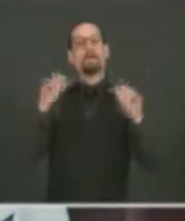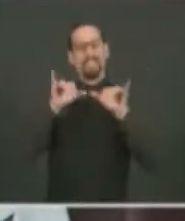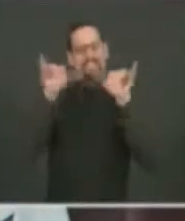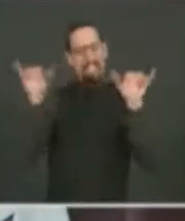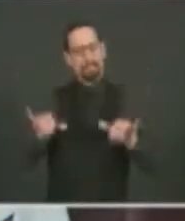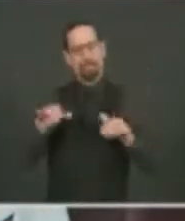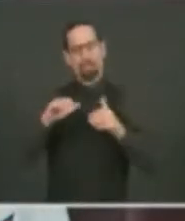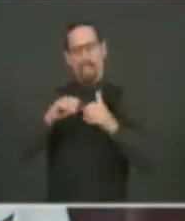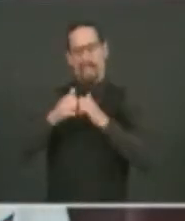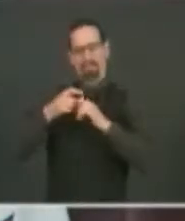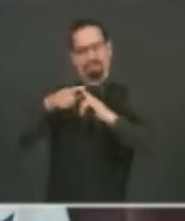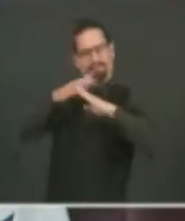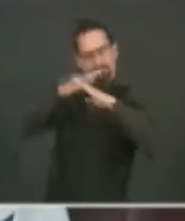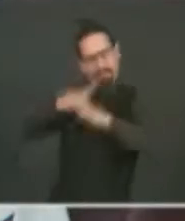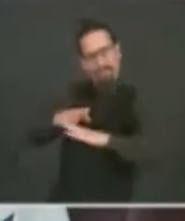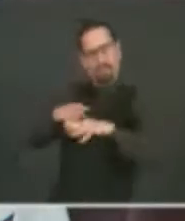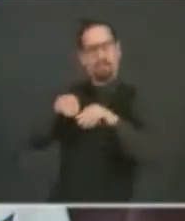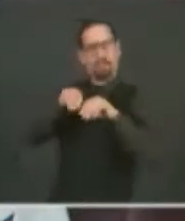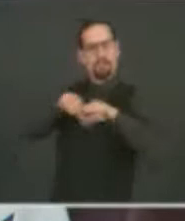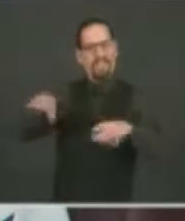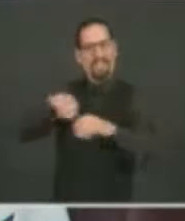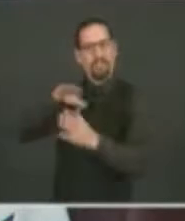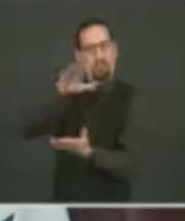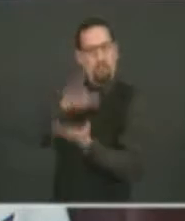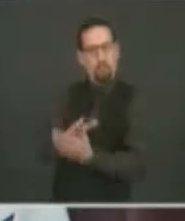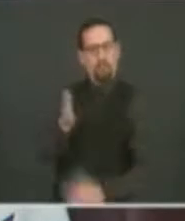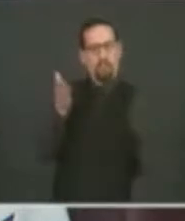outbreak. So I want to say thank you.